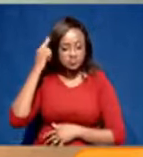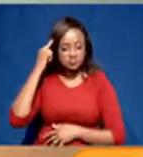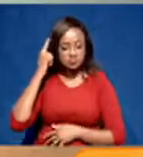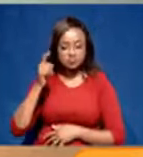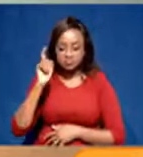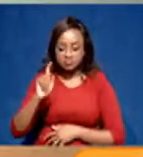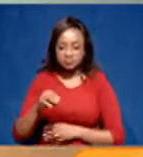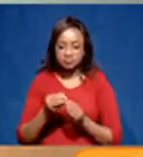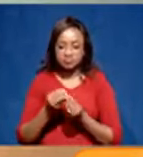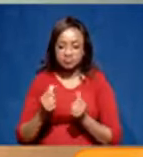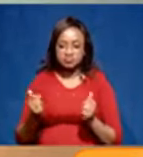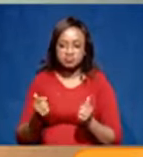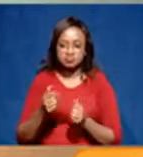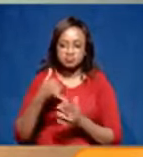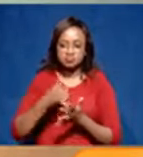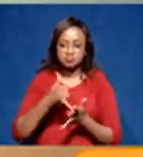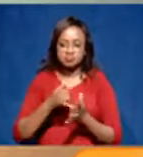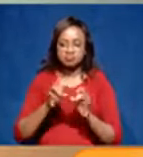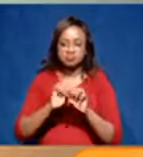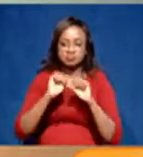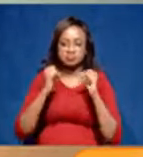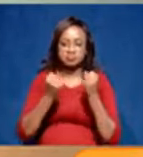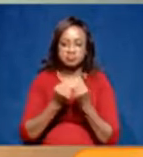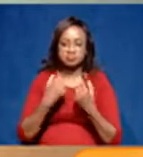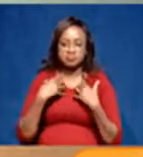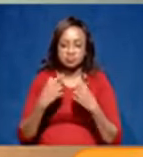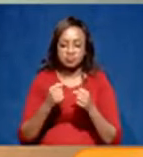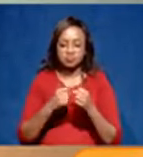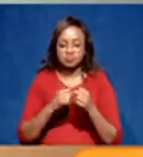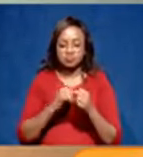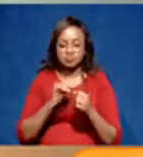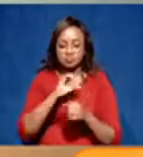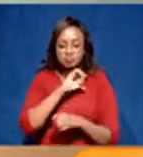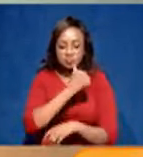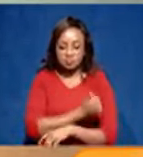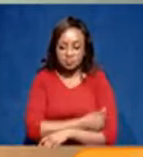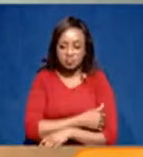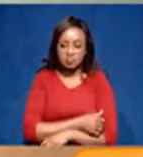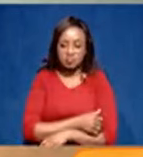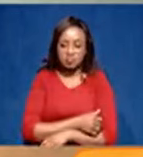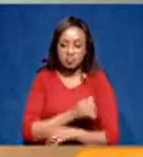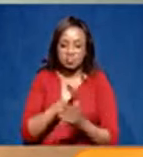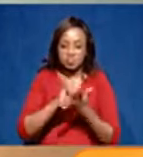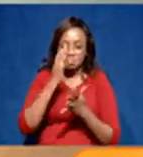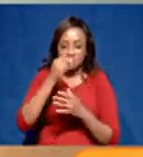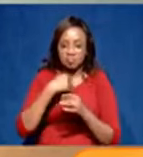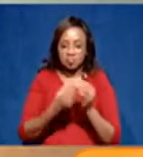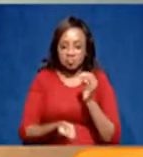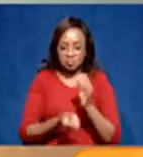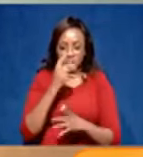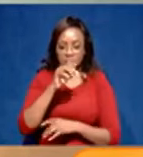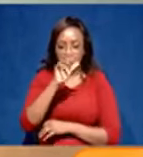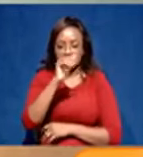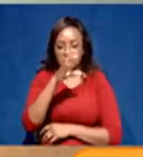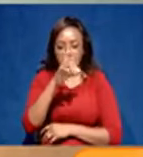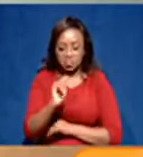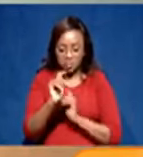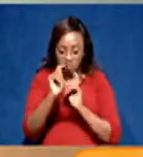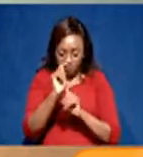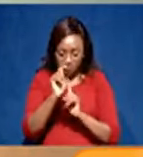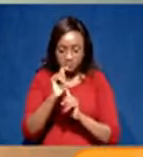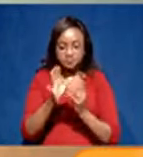Authority. And that's why you see we've gone to the extent of having a whole new law, the Social Health Act, to address these issues that I